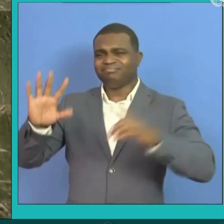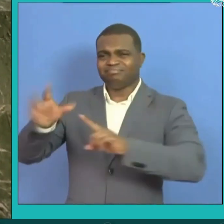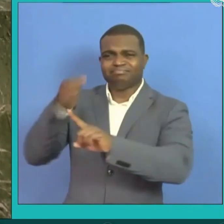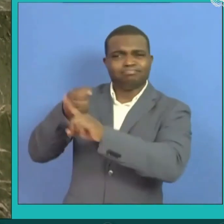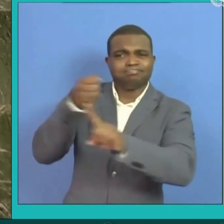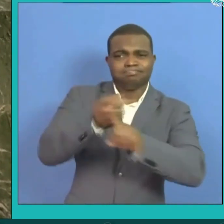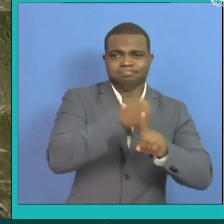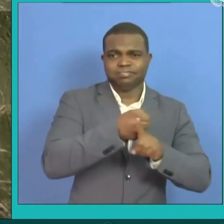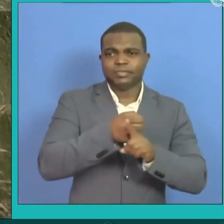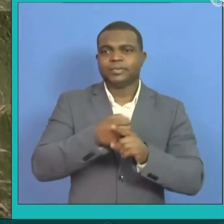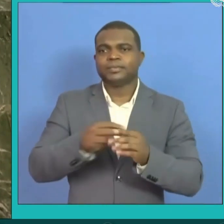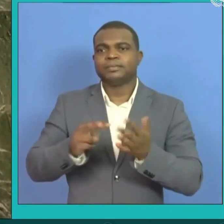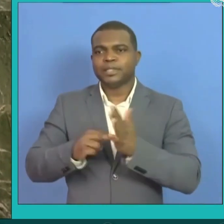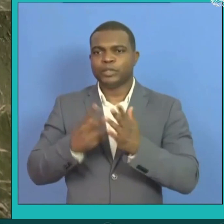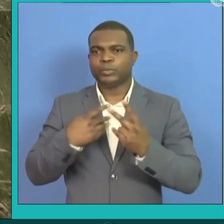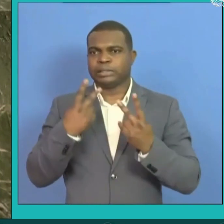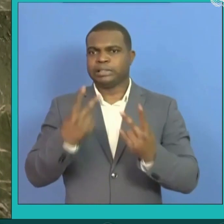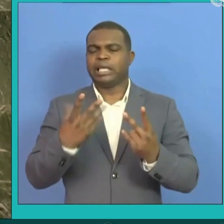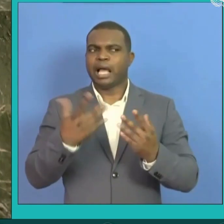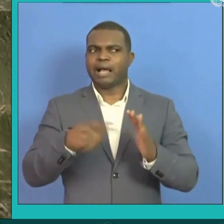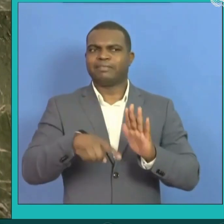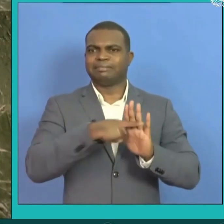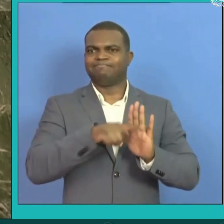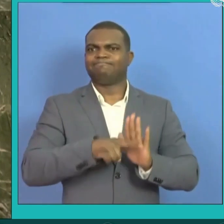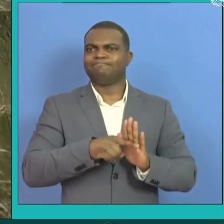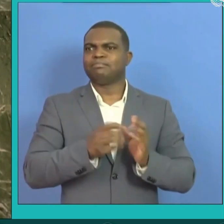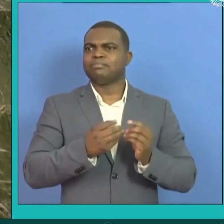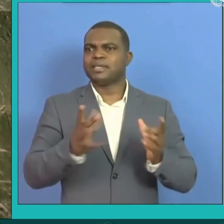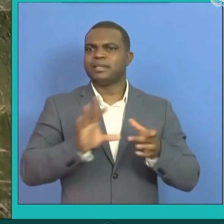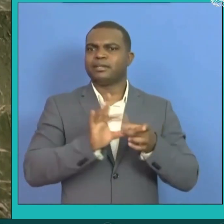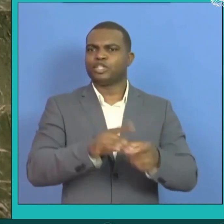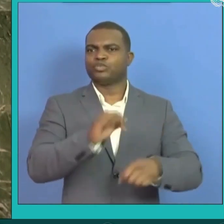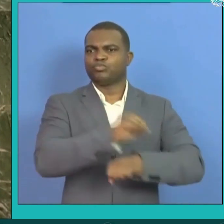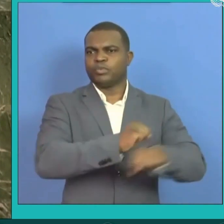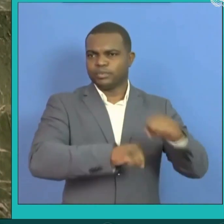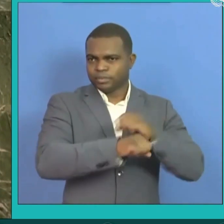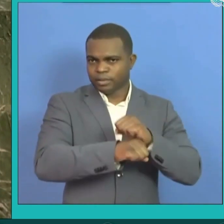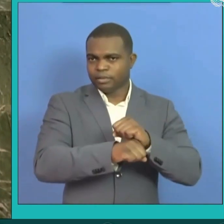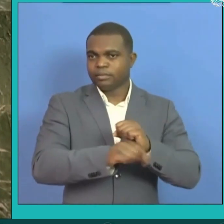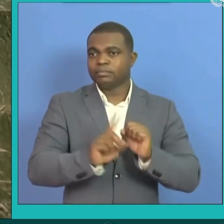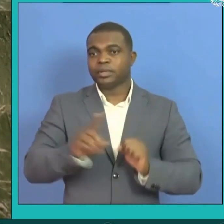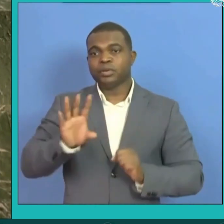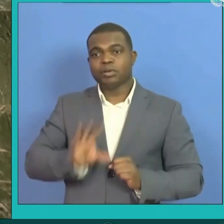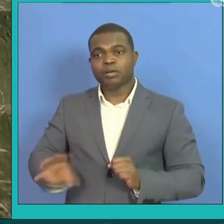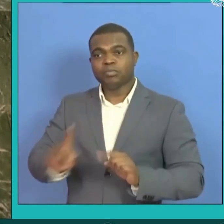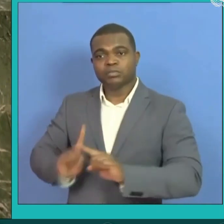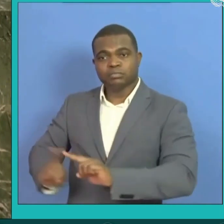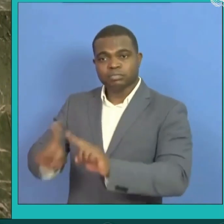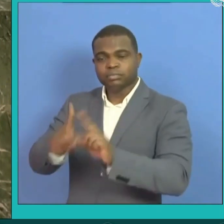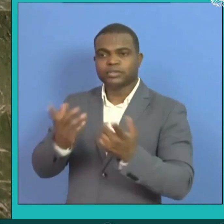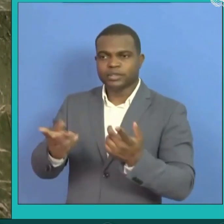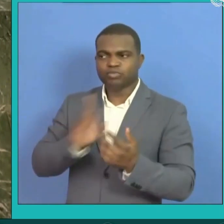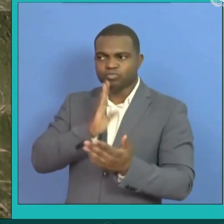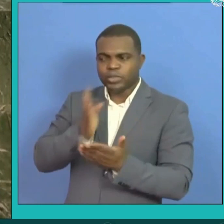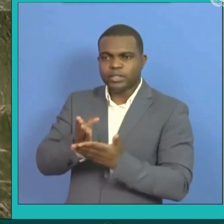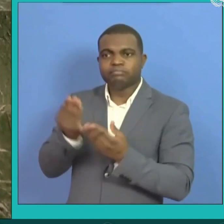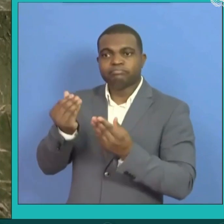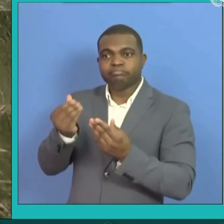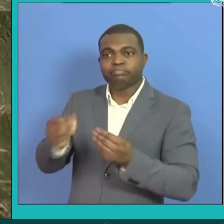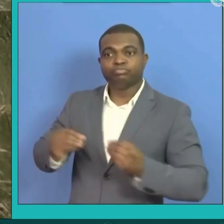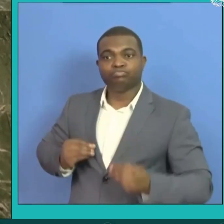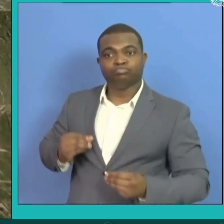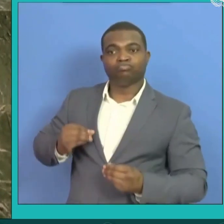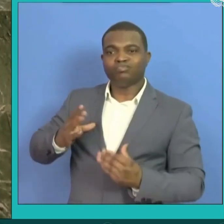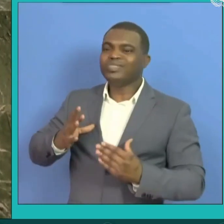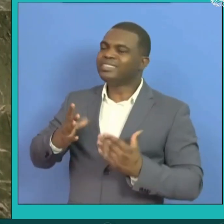recover after a disaster than large and small diversified economies. It is